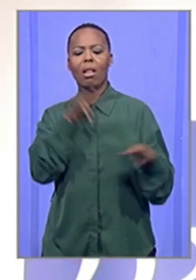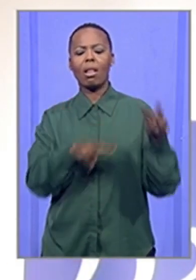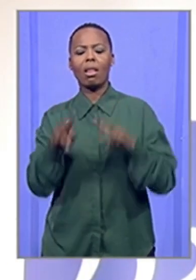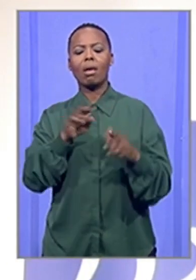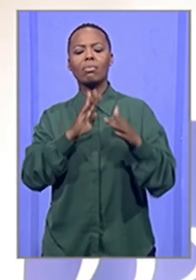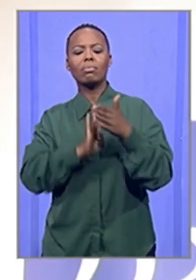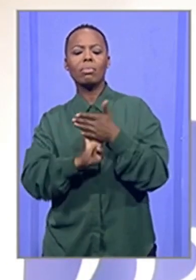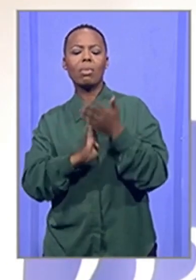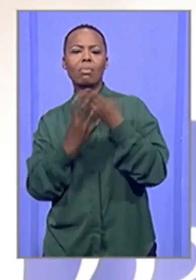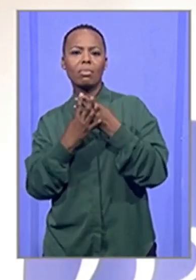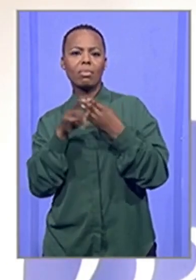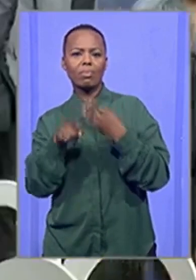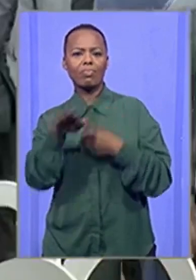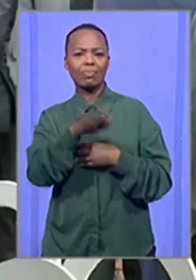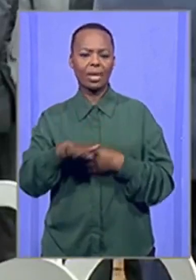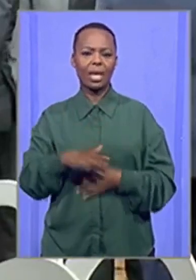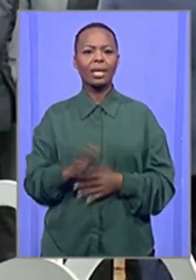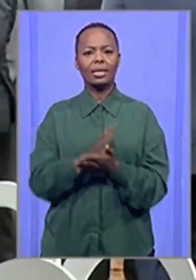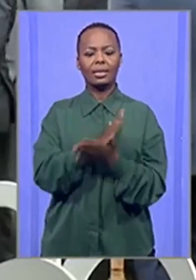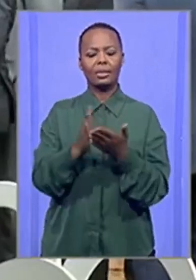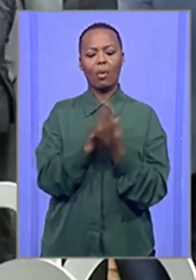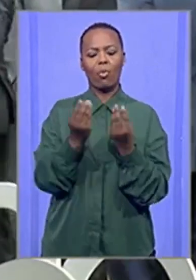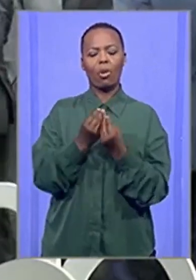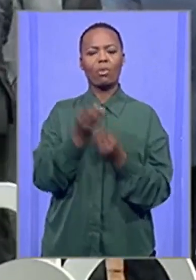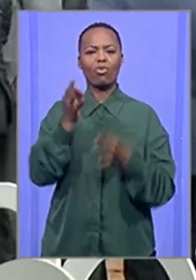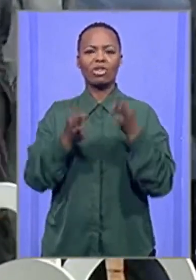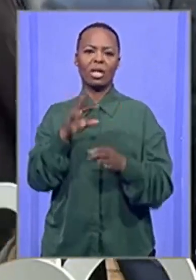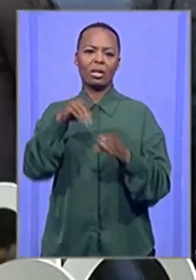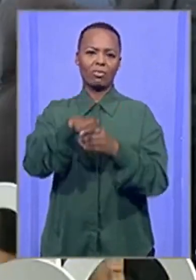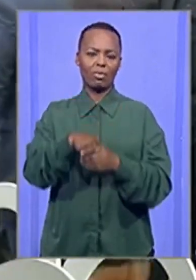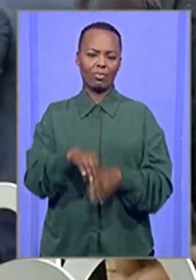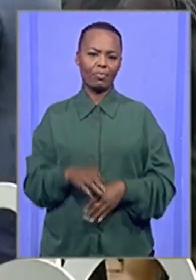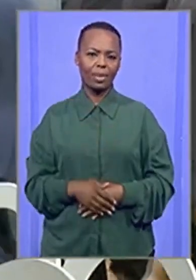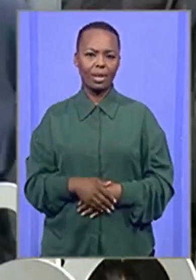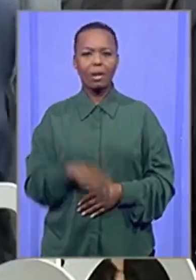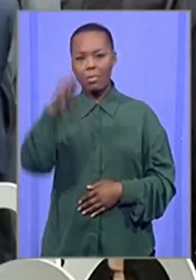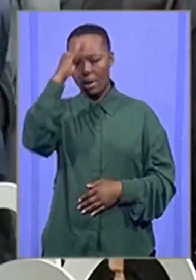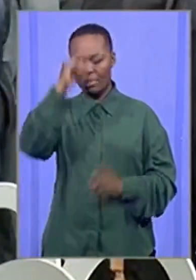pocketile the politicians. Maphodisa a sa nyakišiša babolai ba Sefoka.